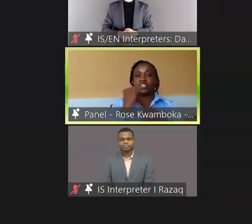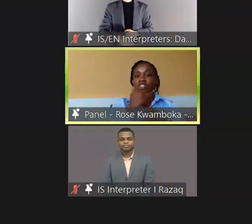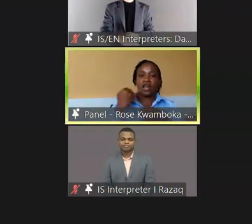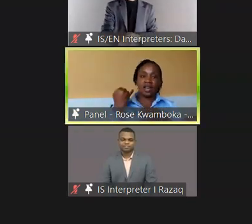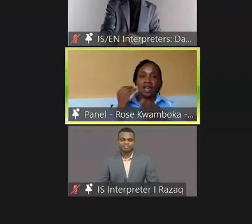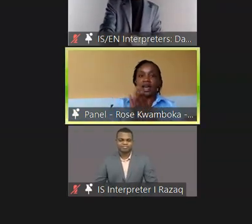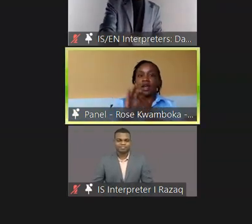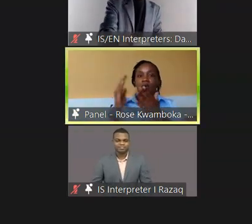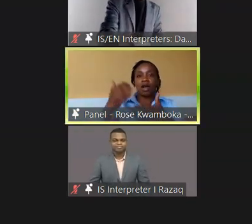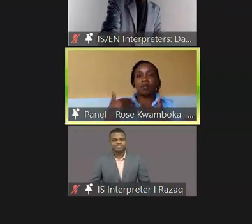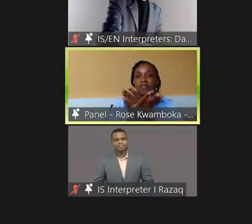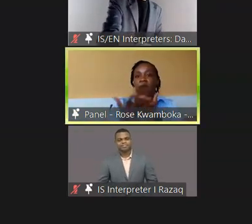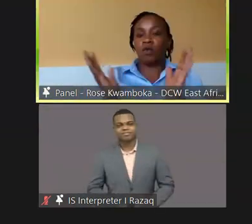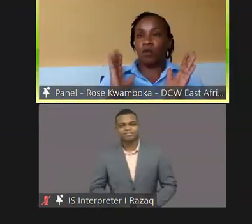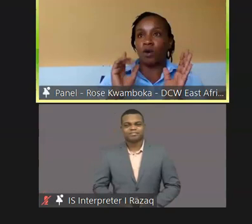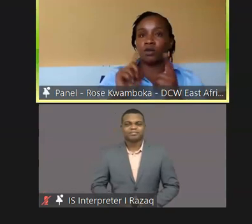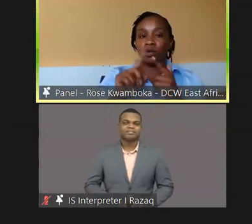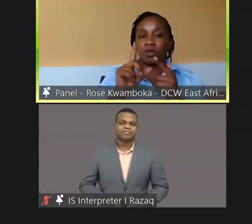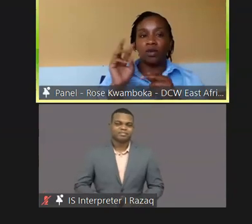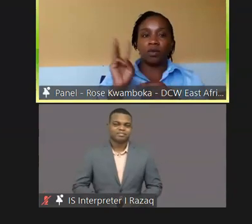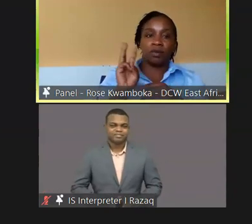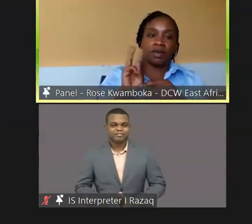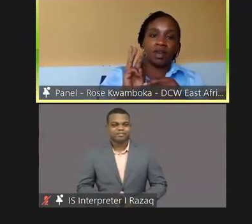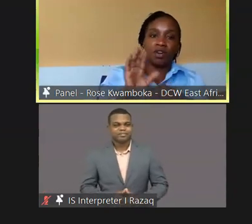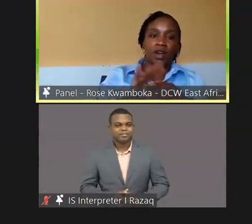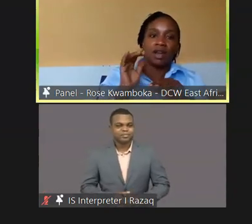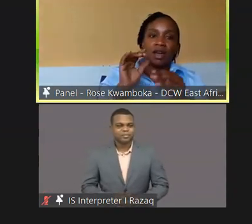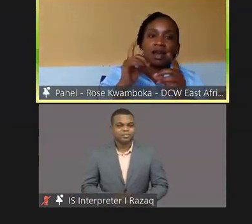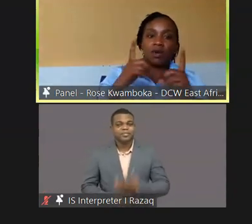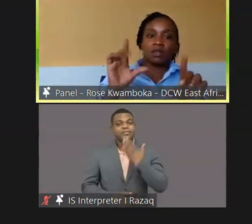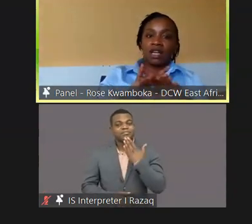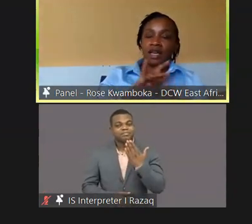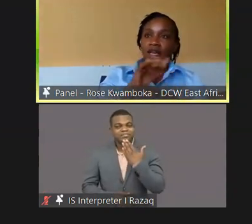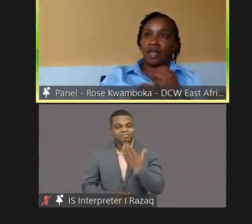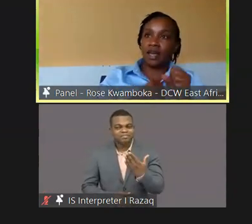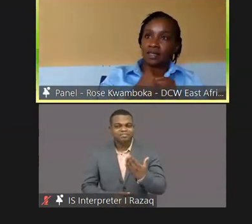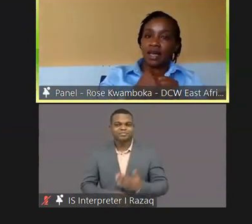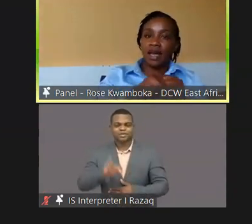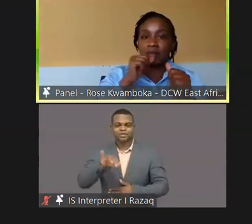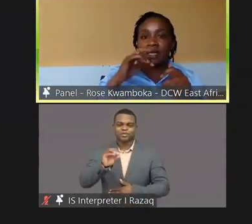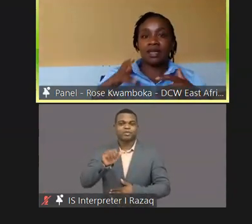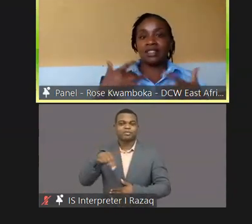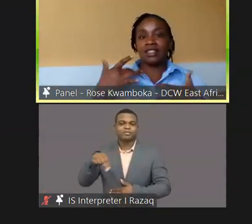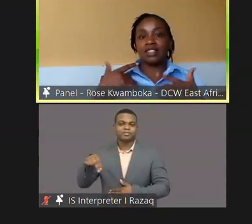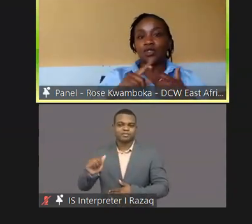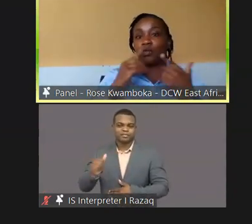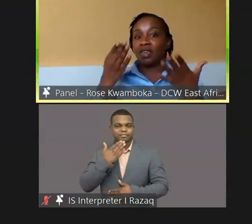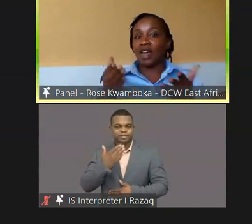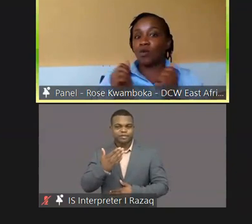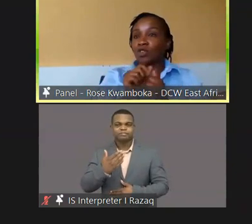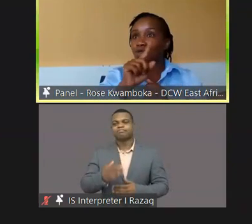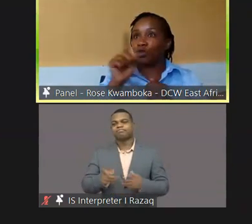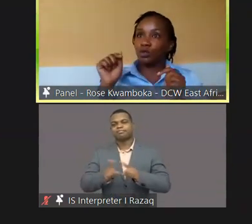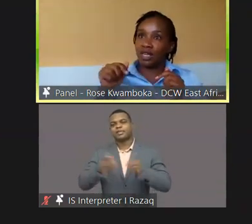Thank you very much, Joanna, and I welcome everyone to the webinar on language and early years. I'm